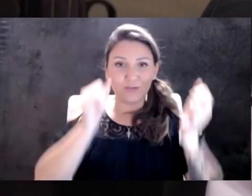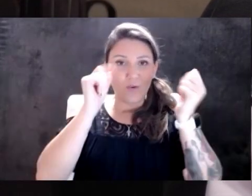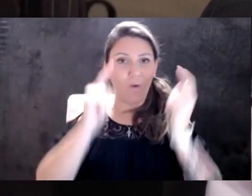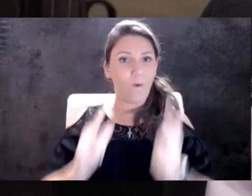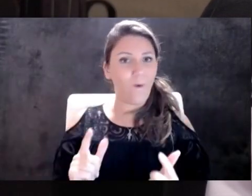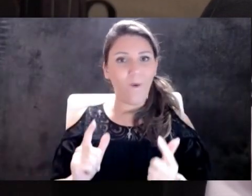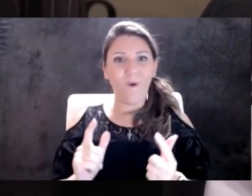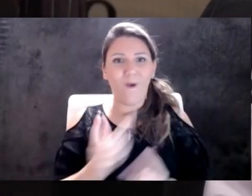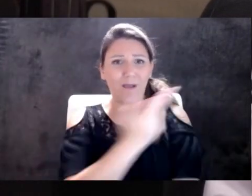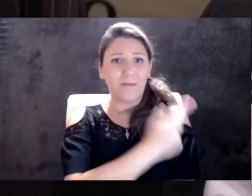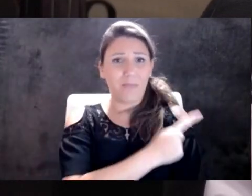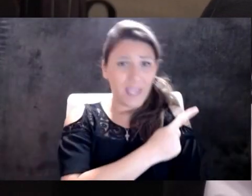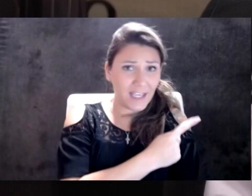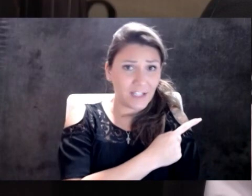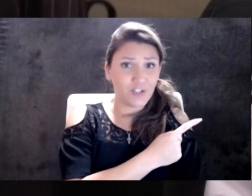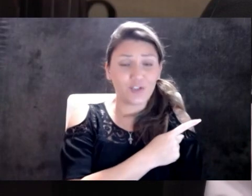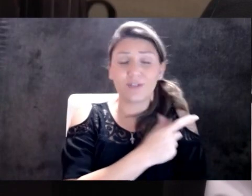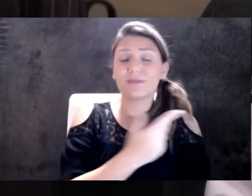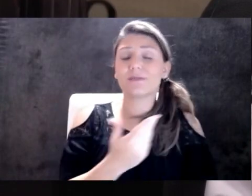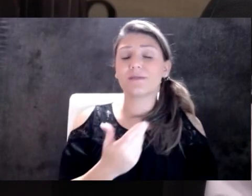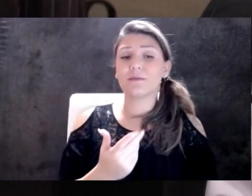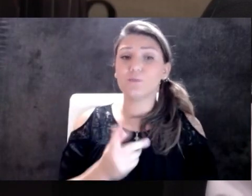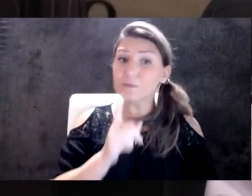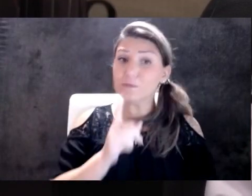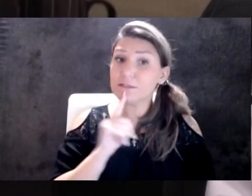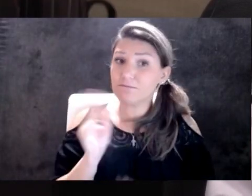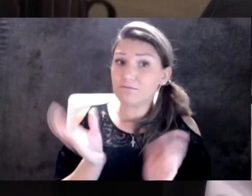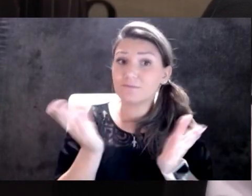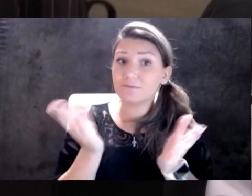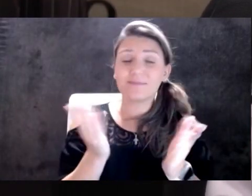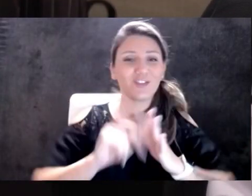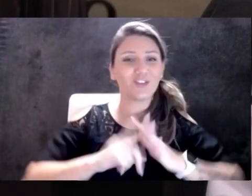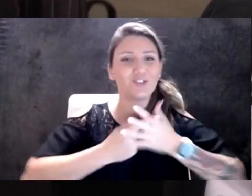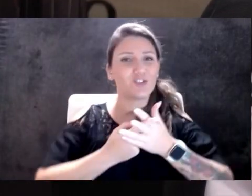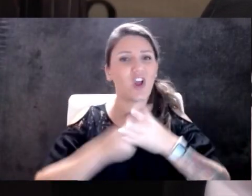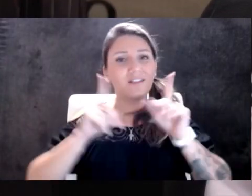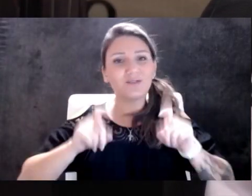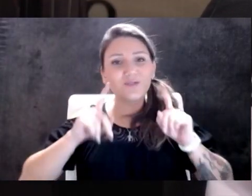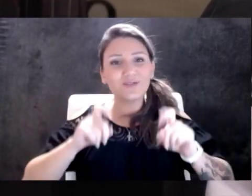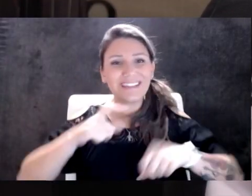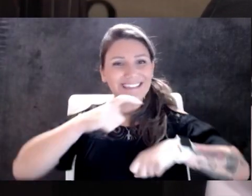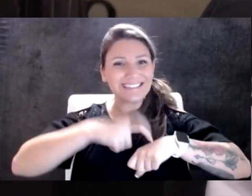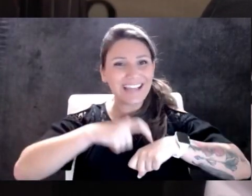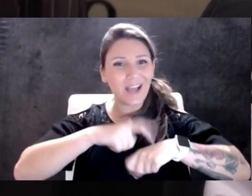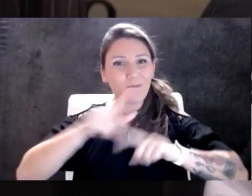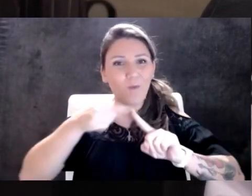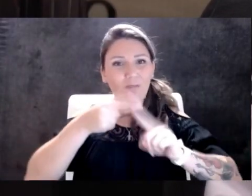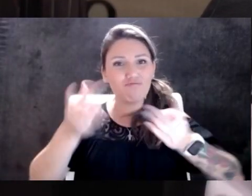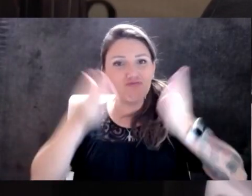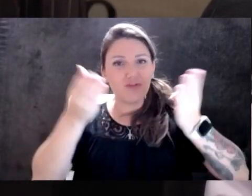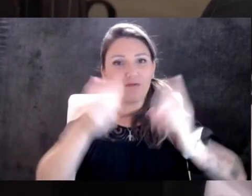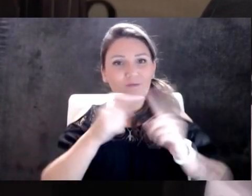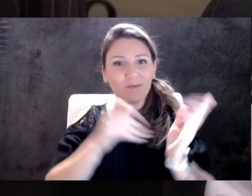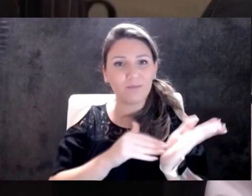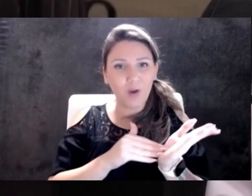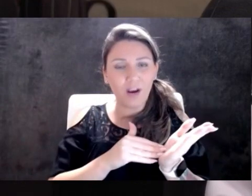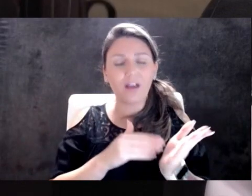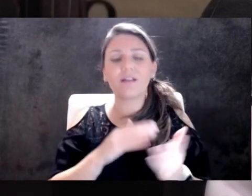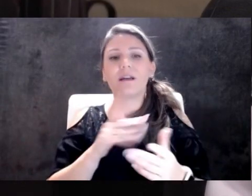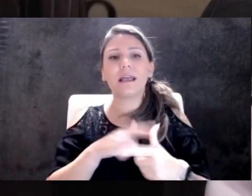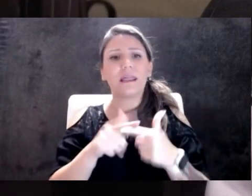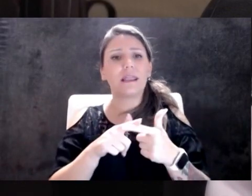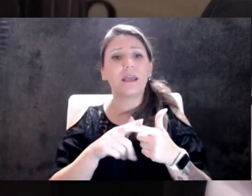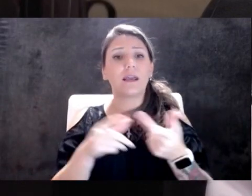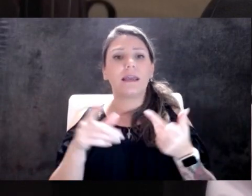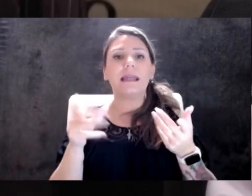patients and women to start their screening at the time that is recommended by their providers, and stay consistent